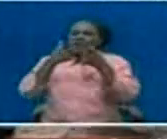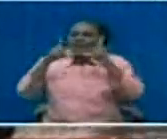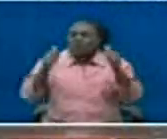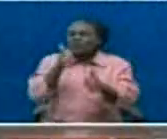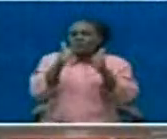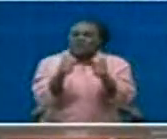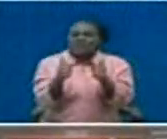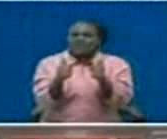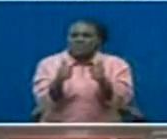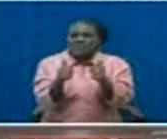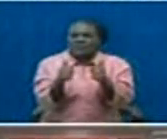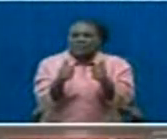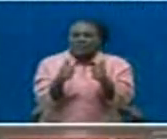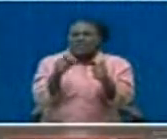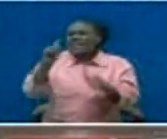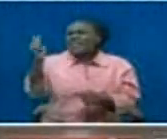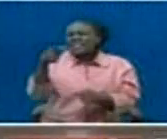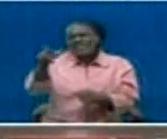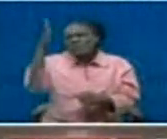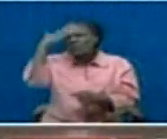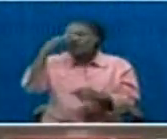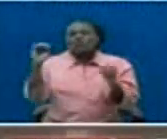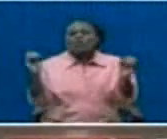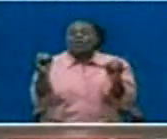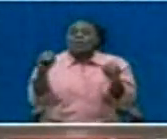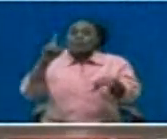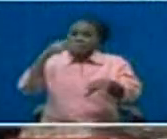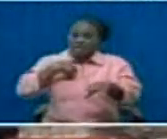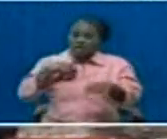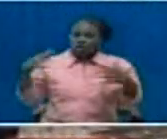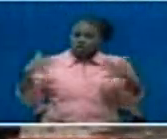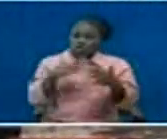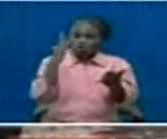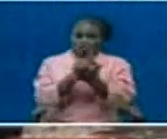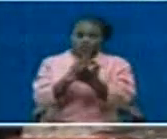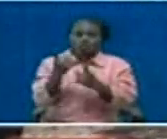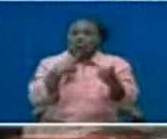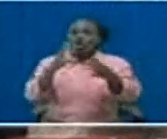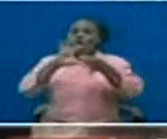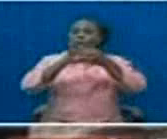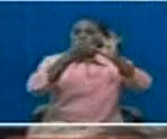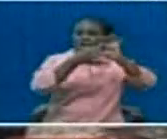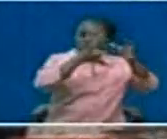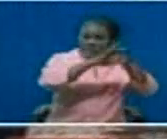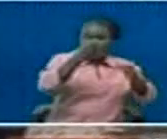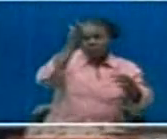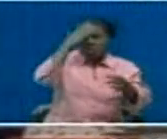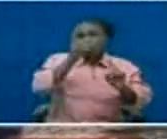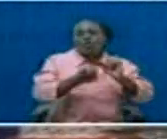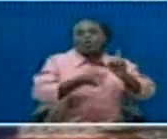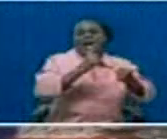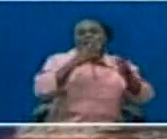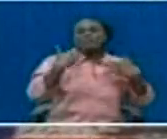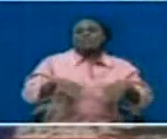have. Now they don't even know where Kenya is. Many Americans, I was so shocked. But when you talk about the Olympics, they know the marathon fellows. Mm-hmm. They say,